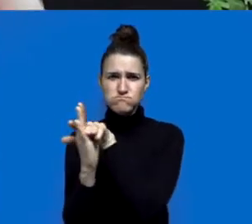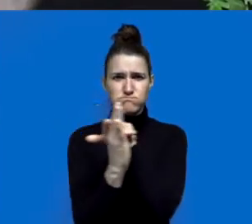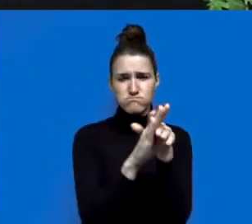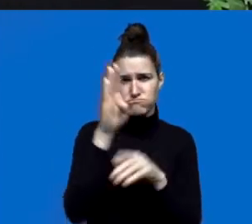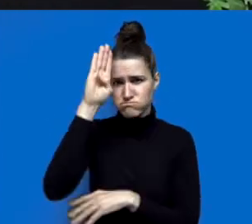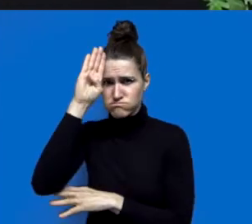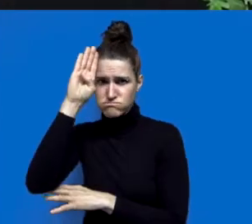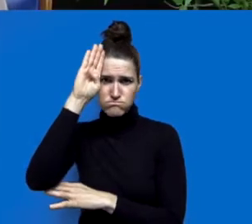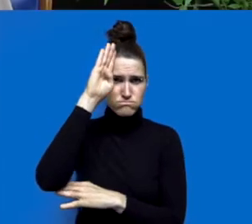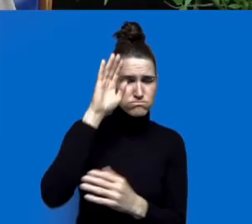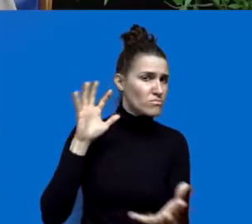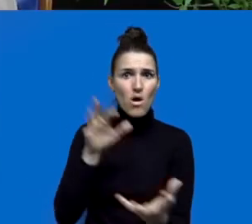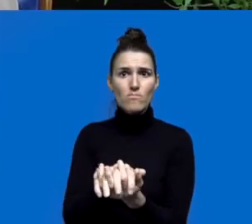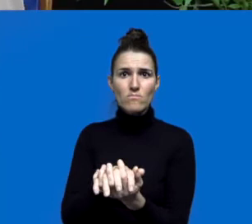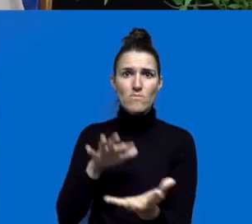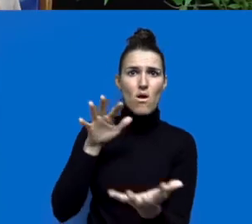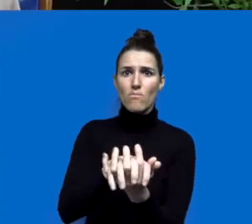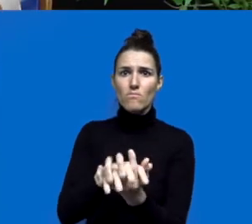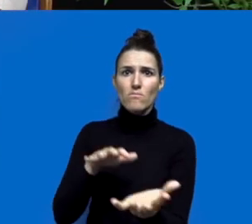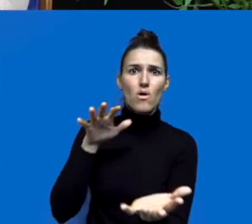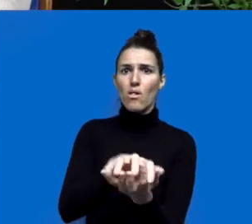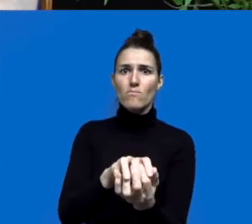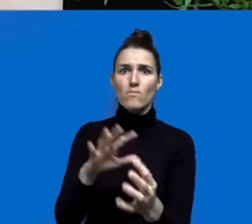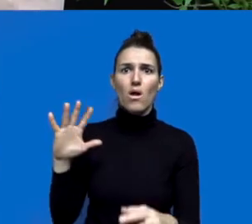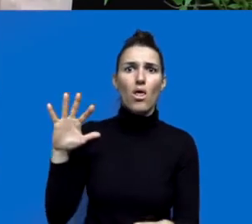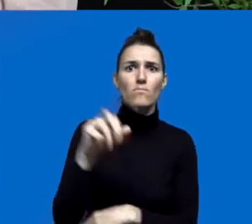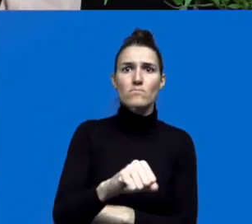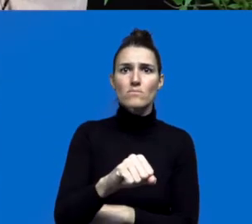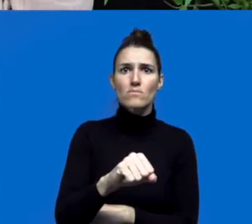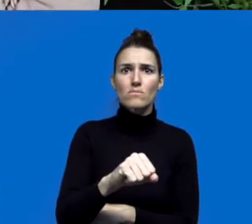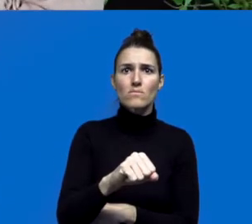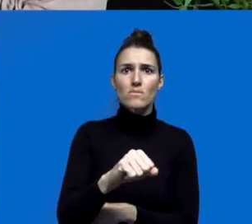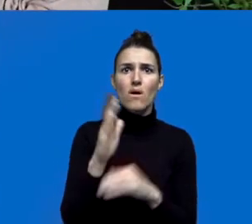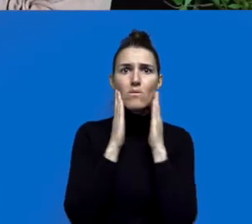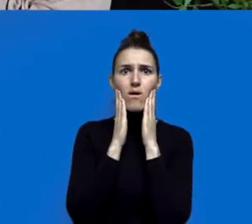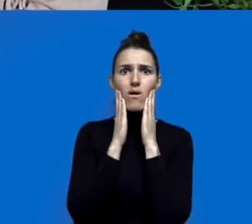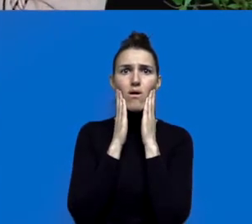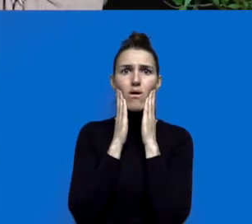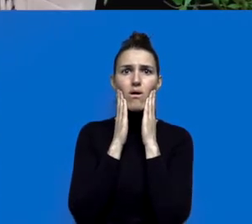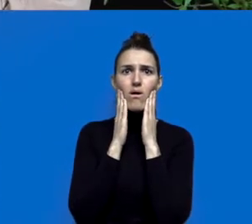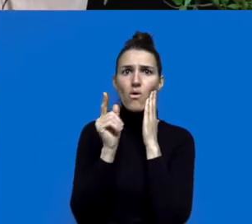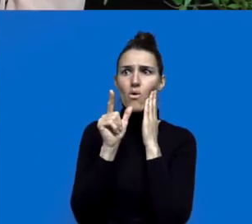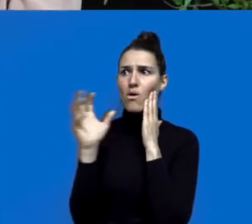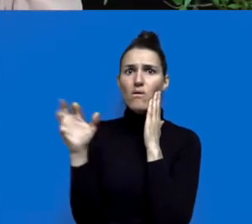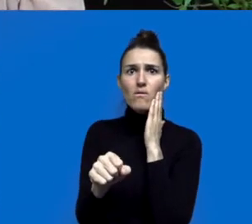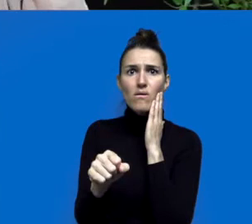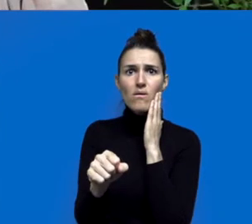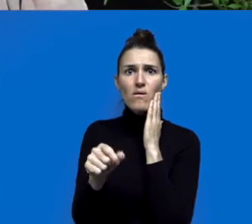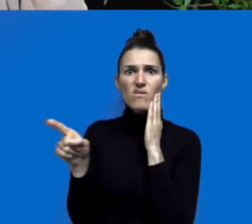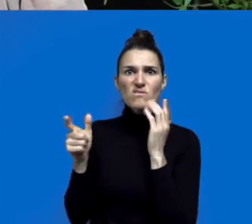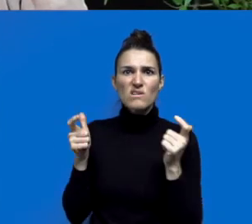shark, gulp, gulp, gulp. Oh no! It's been